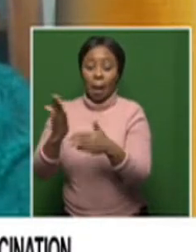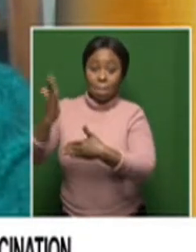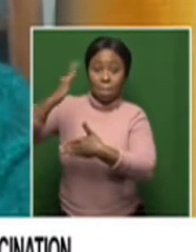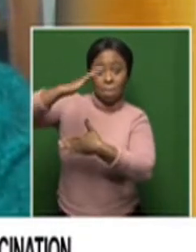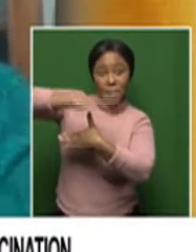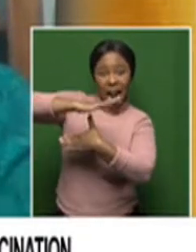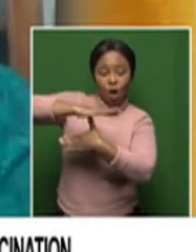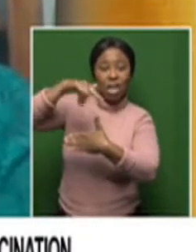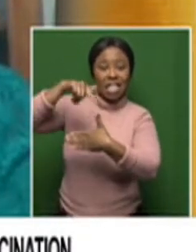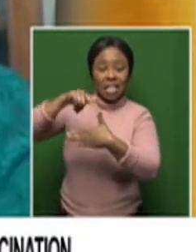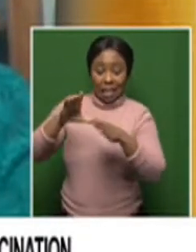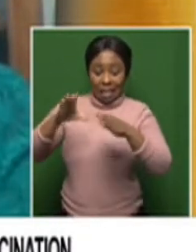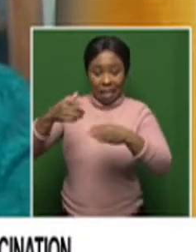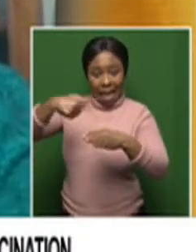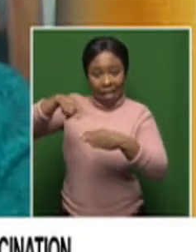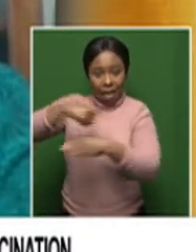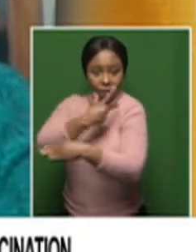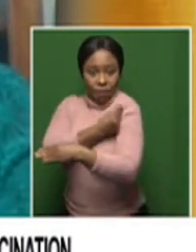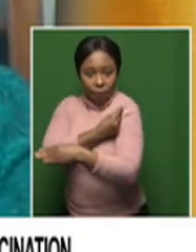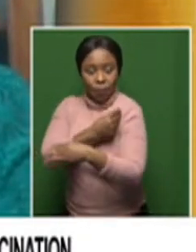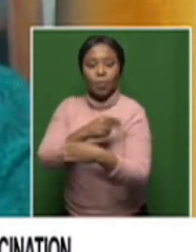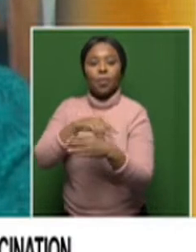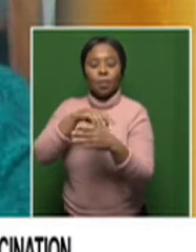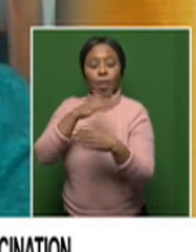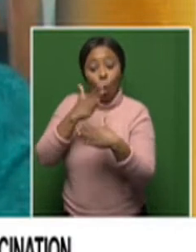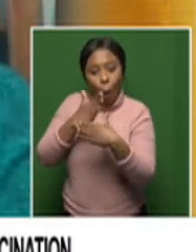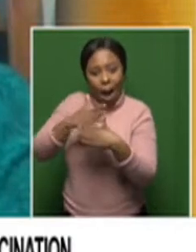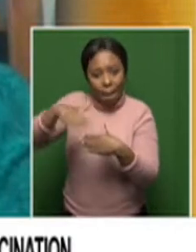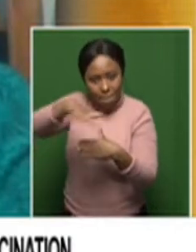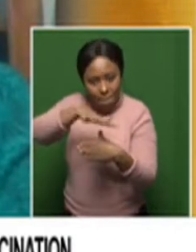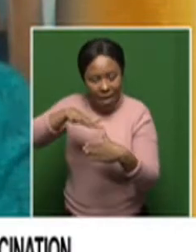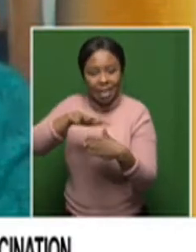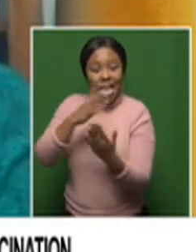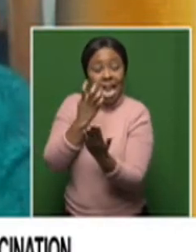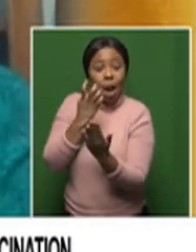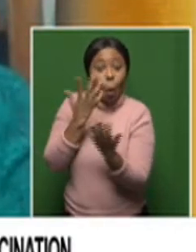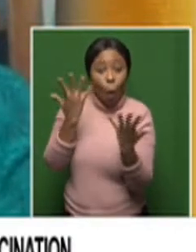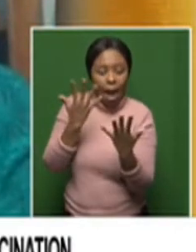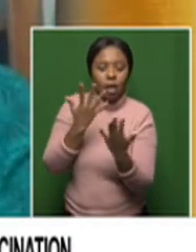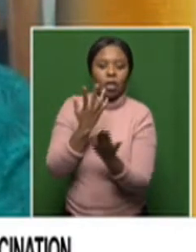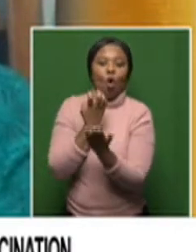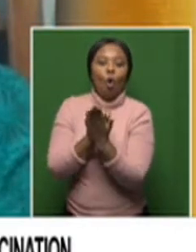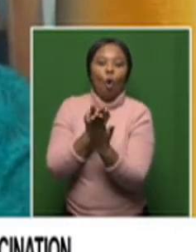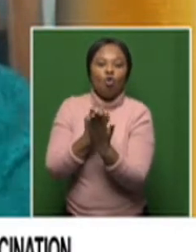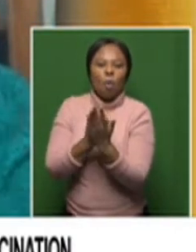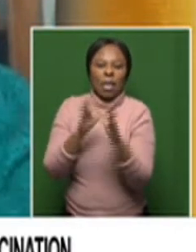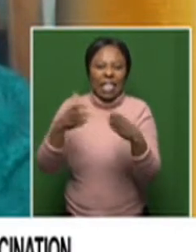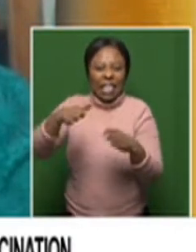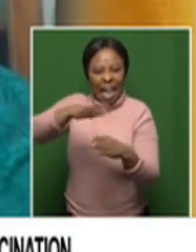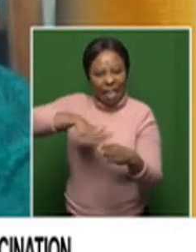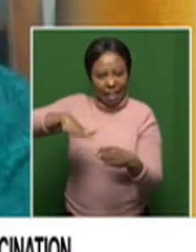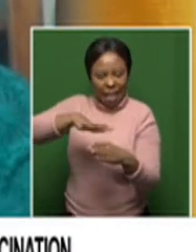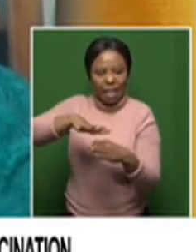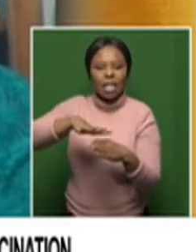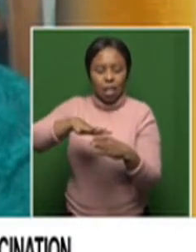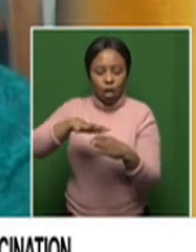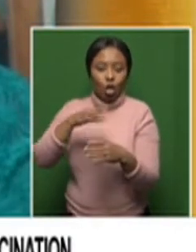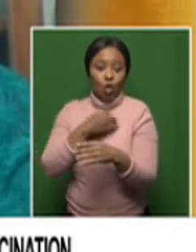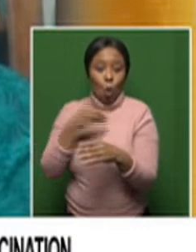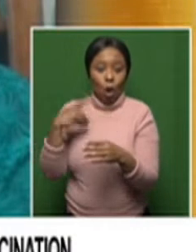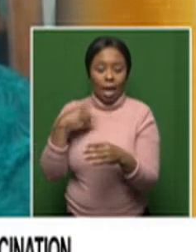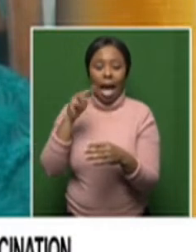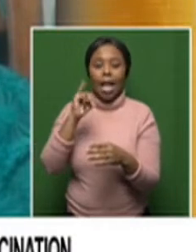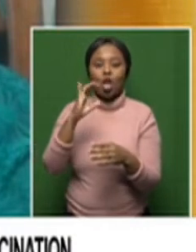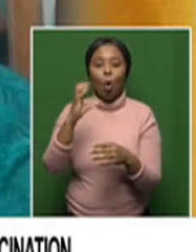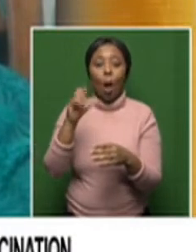sector vaccination and workplace vaccination in key economic sectors. And Dr. Nicholas Cripps will also